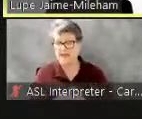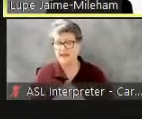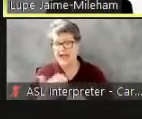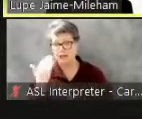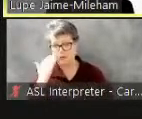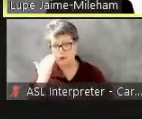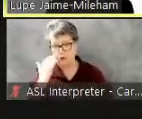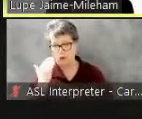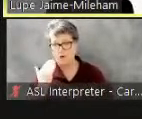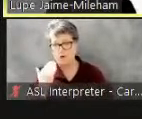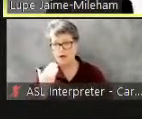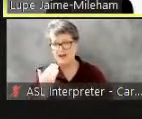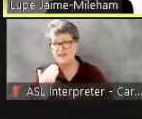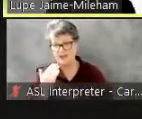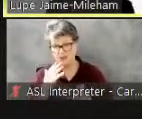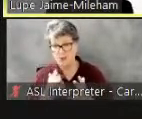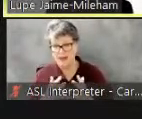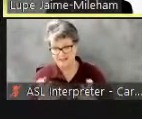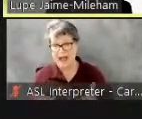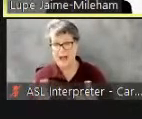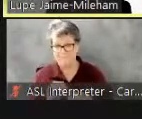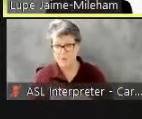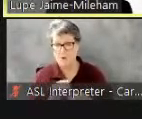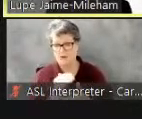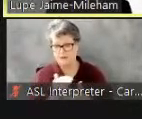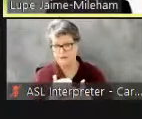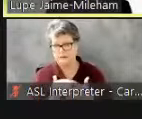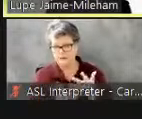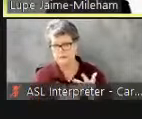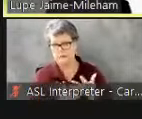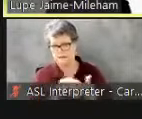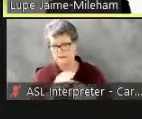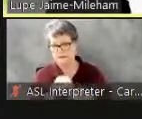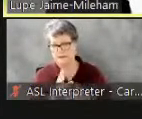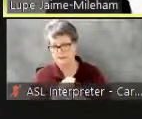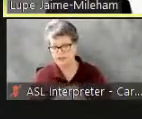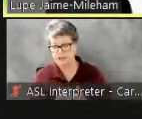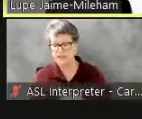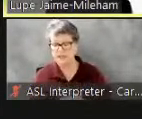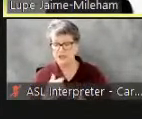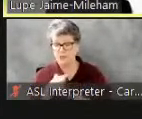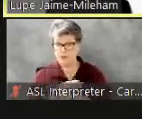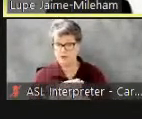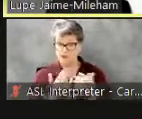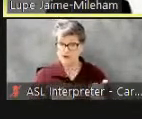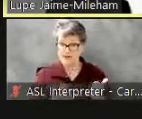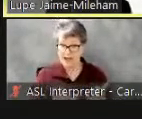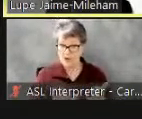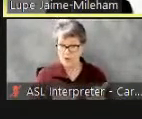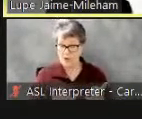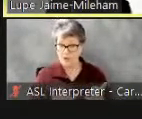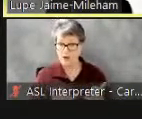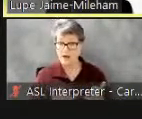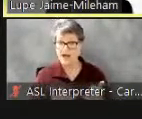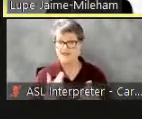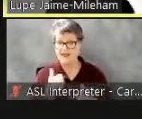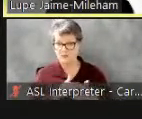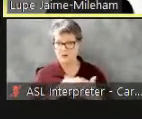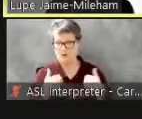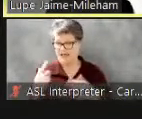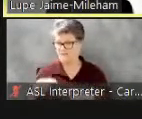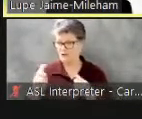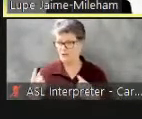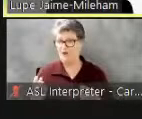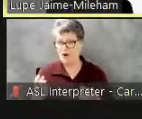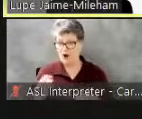there is quite a lot of more steps then so what we share now is what we have in the